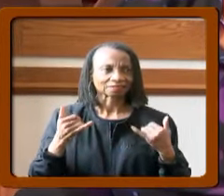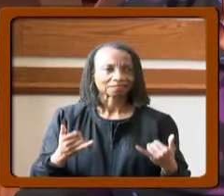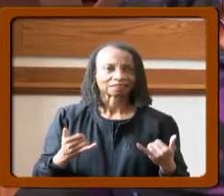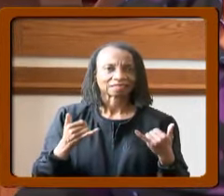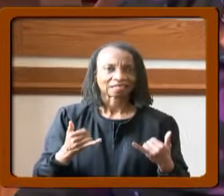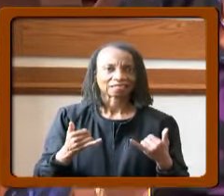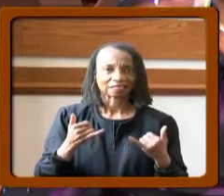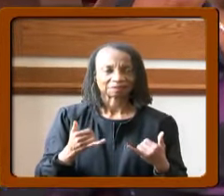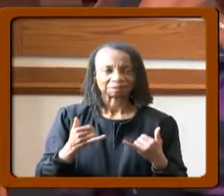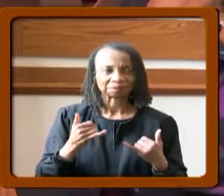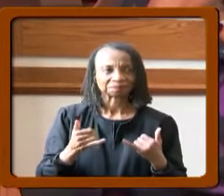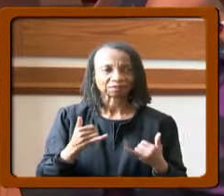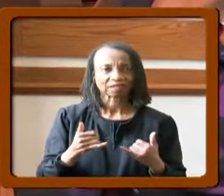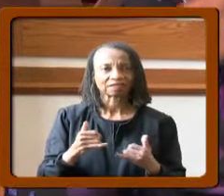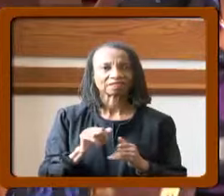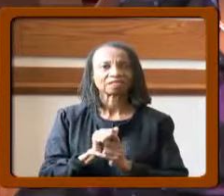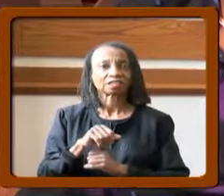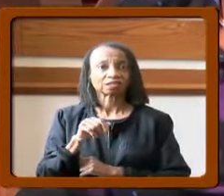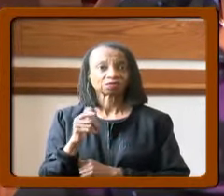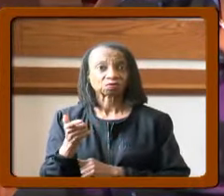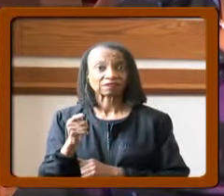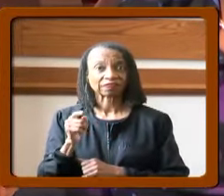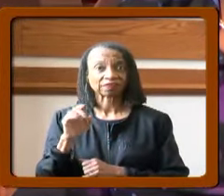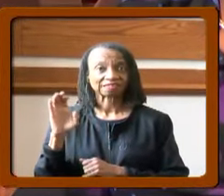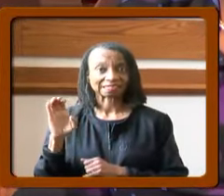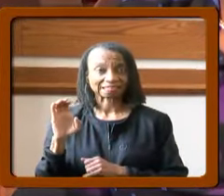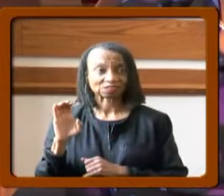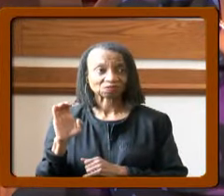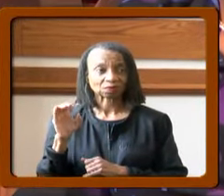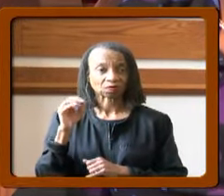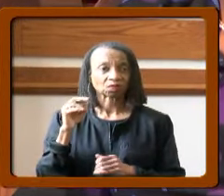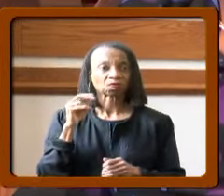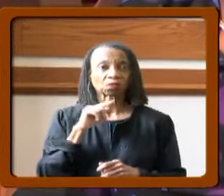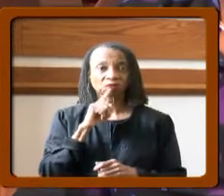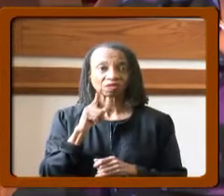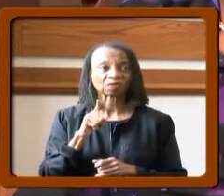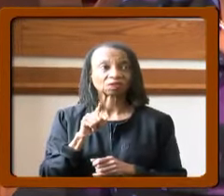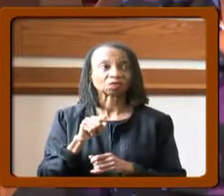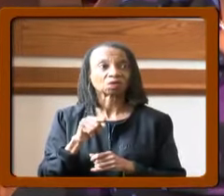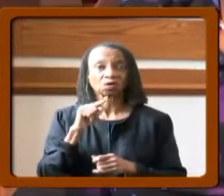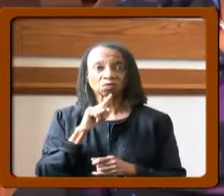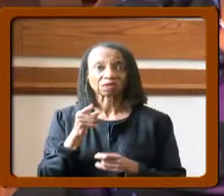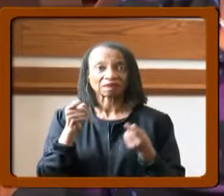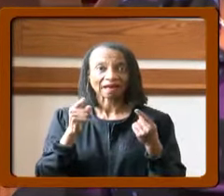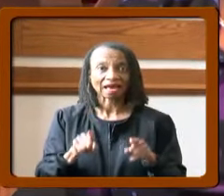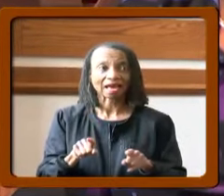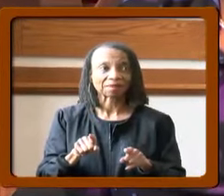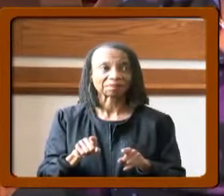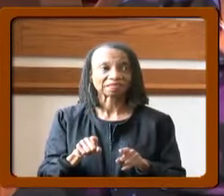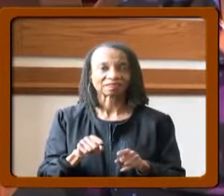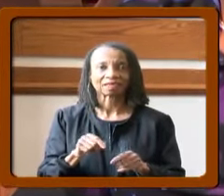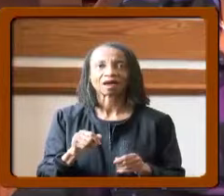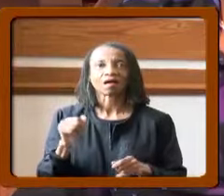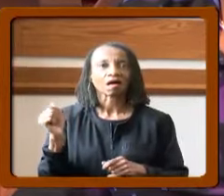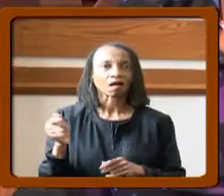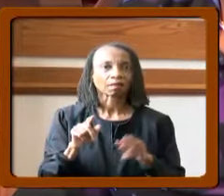ends. That's our 21st century reality. Everybody's talking, saying nothing.